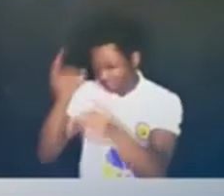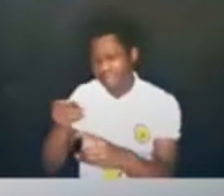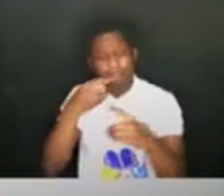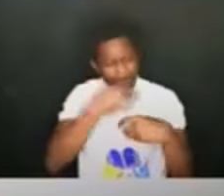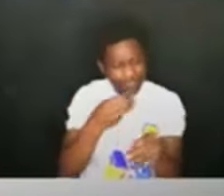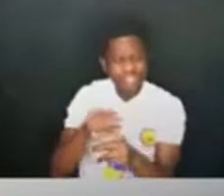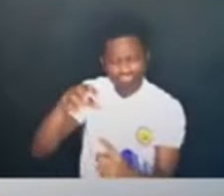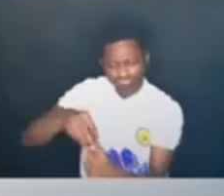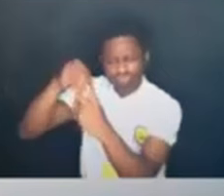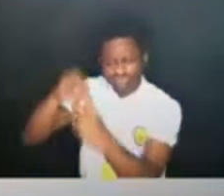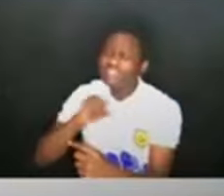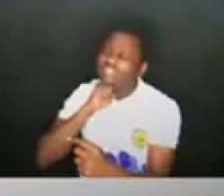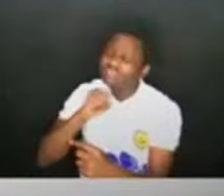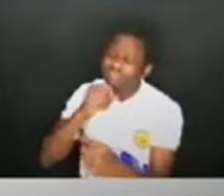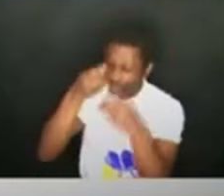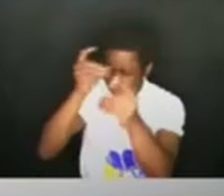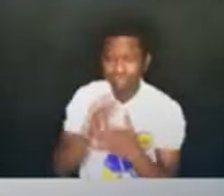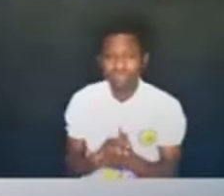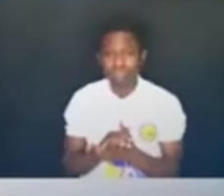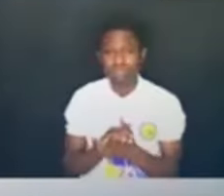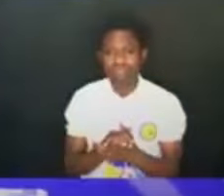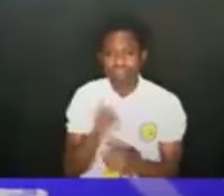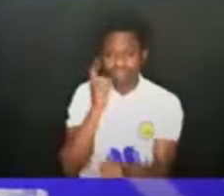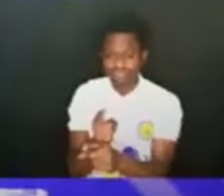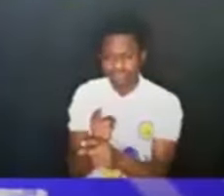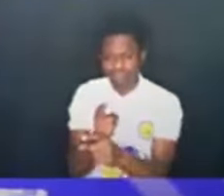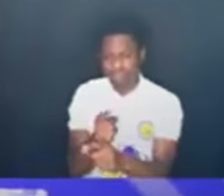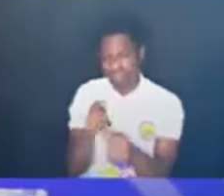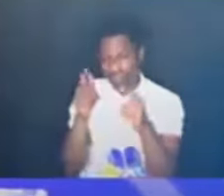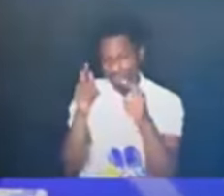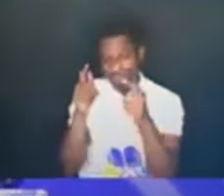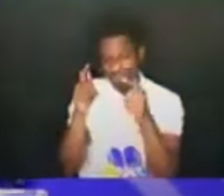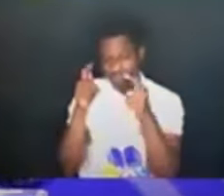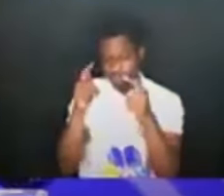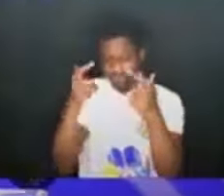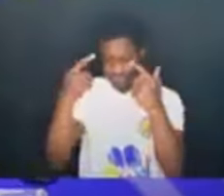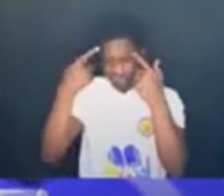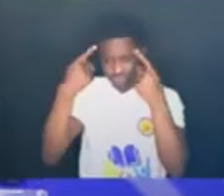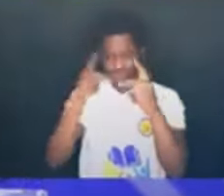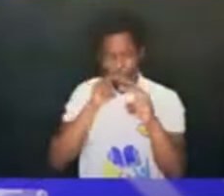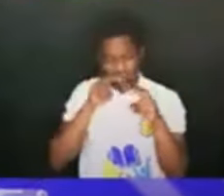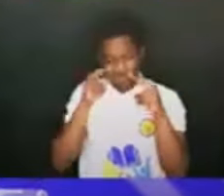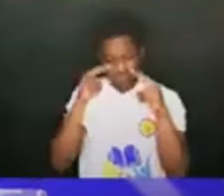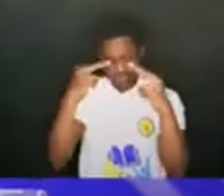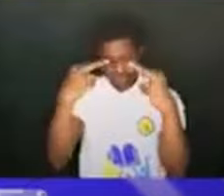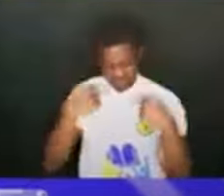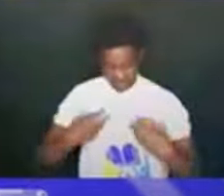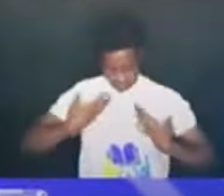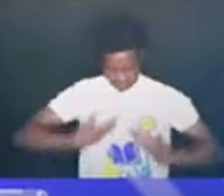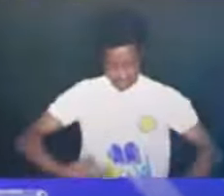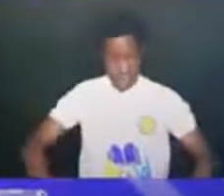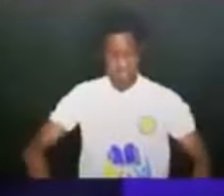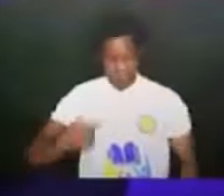making. Now, just look at me. The average father has a wife